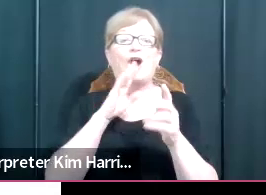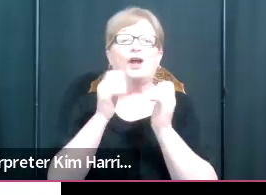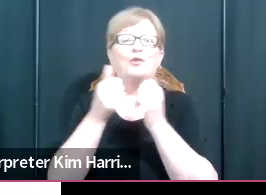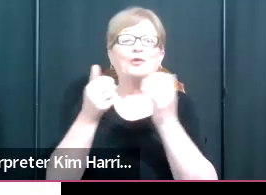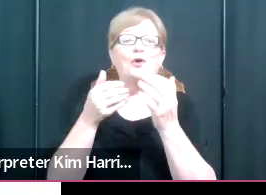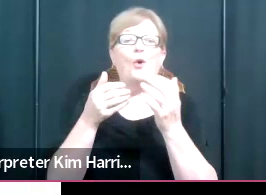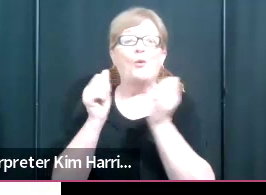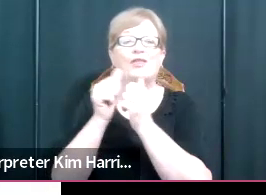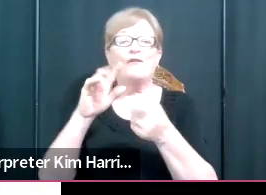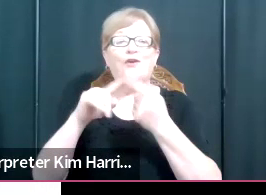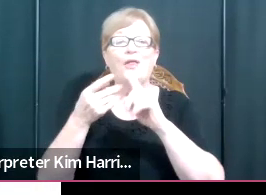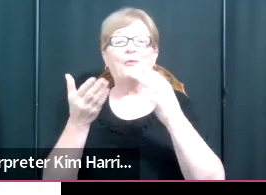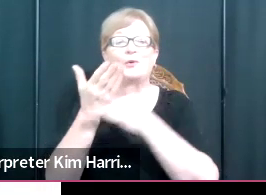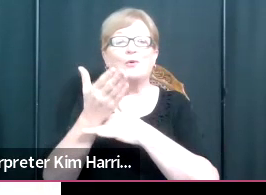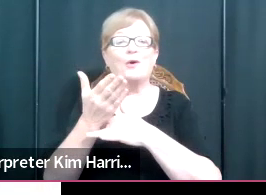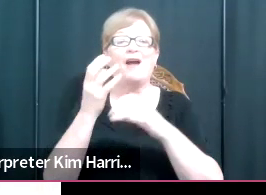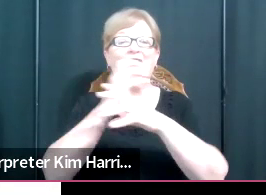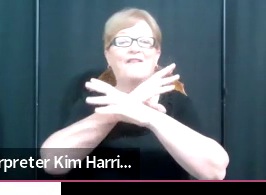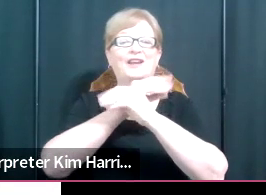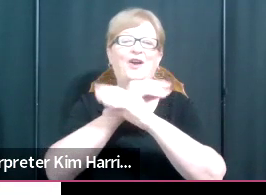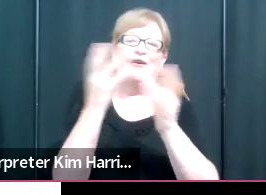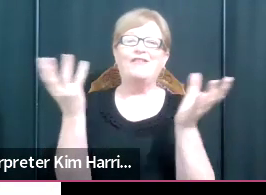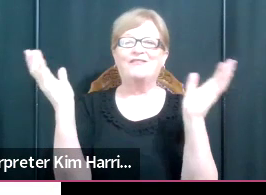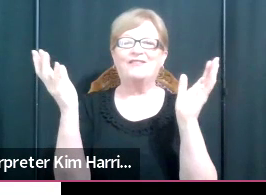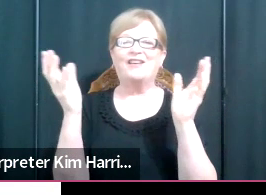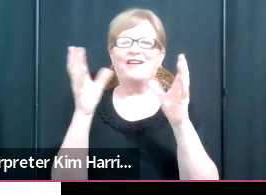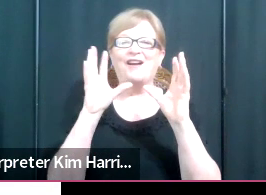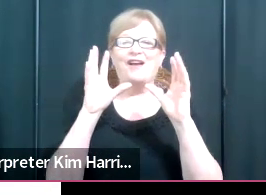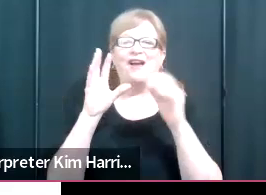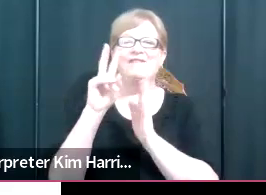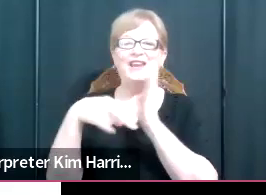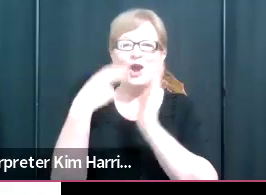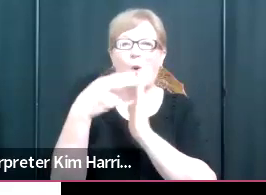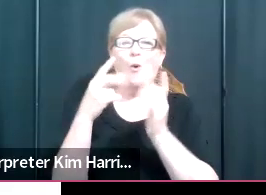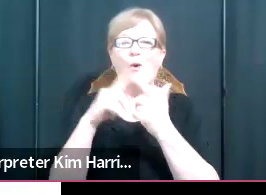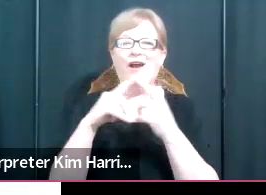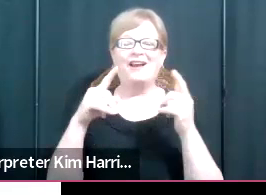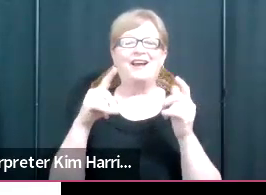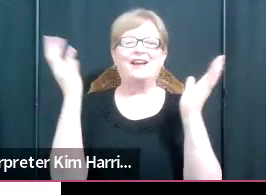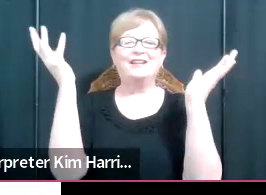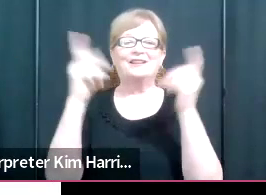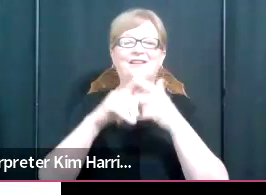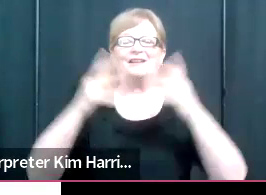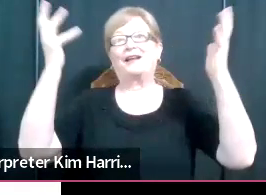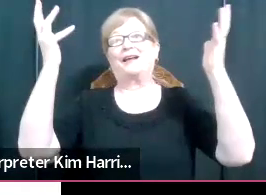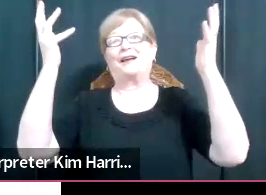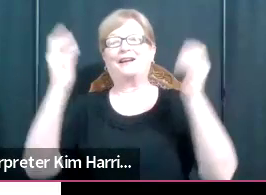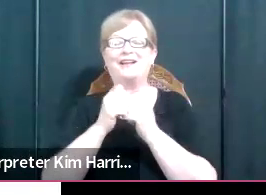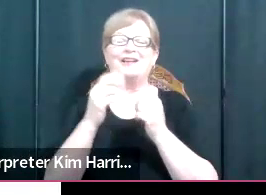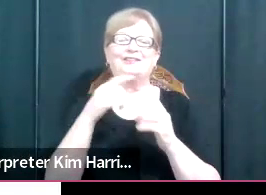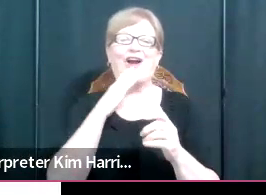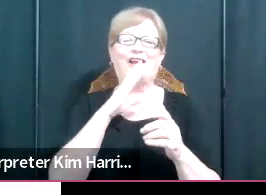other is a person on the other side is holding their hands up expression.